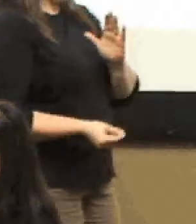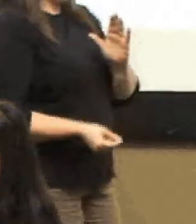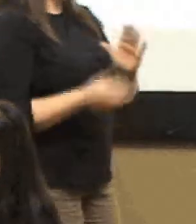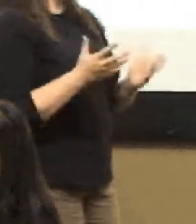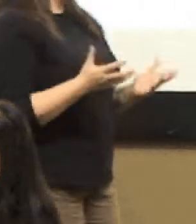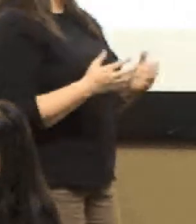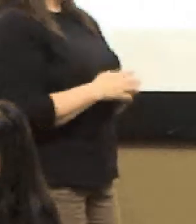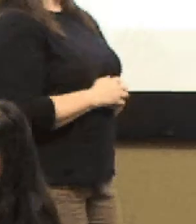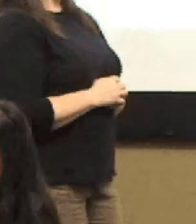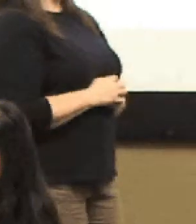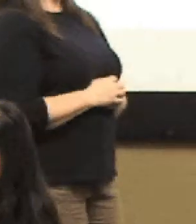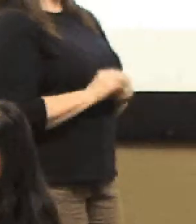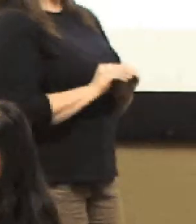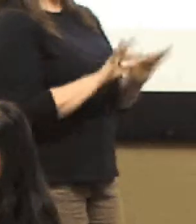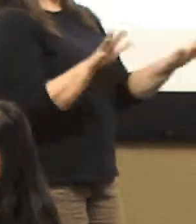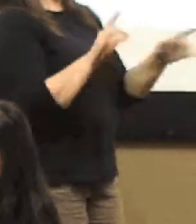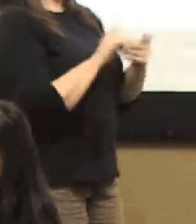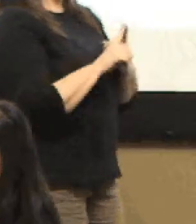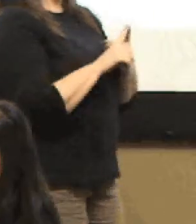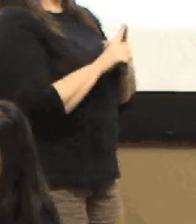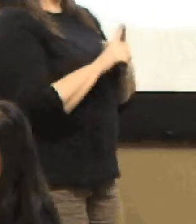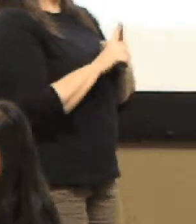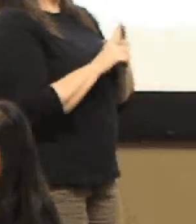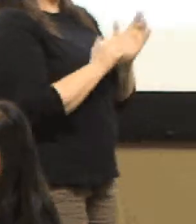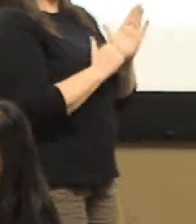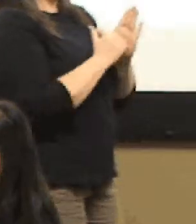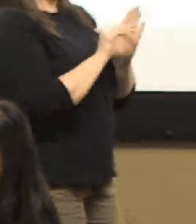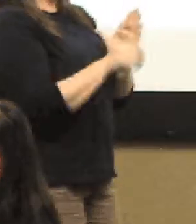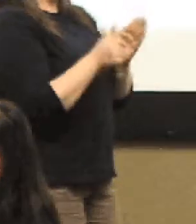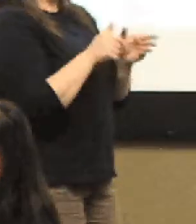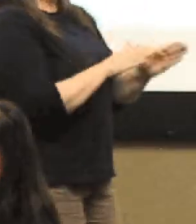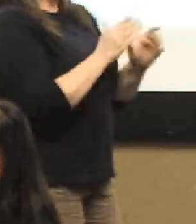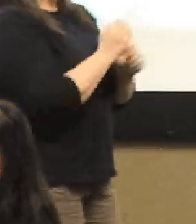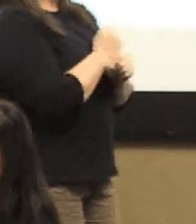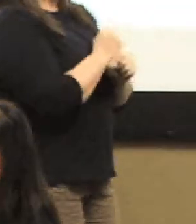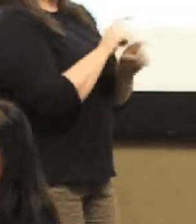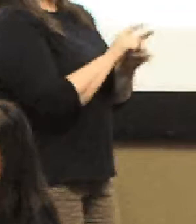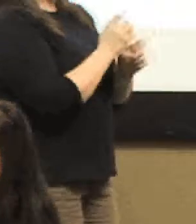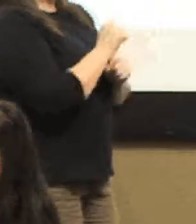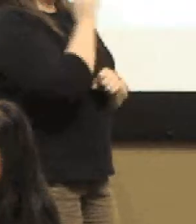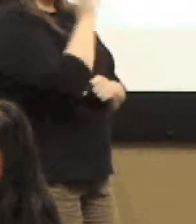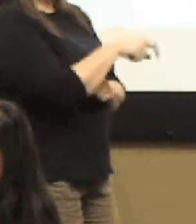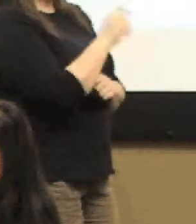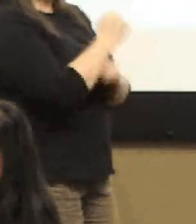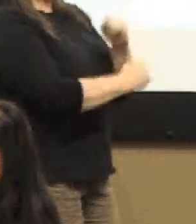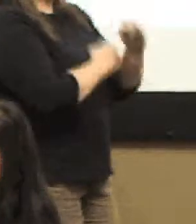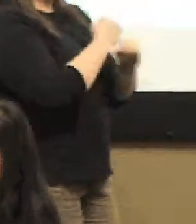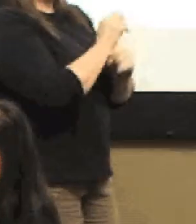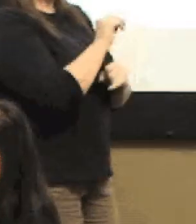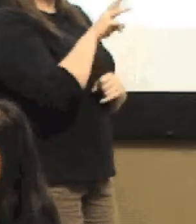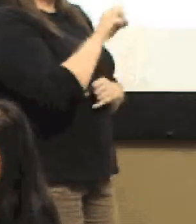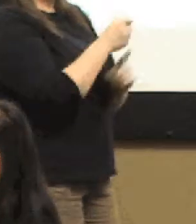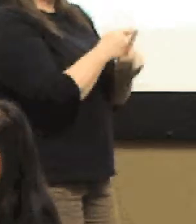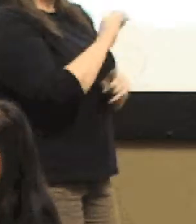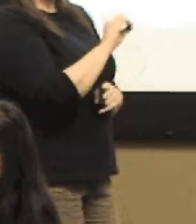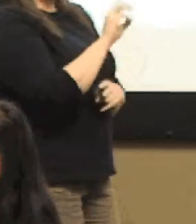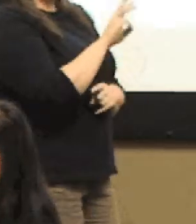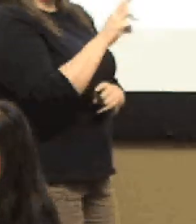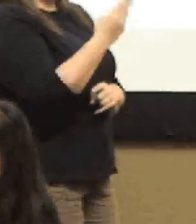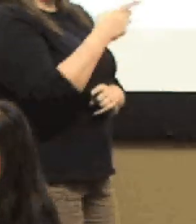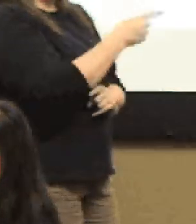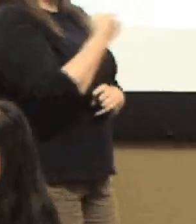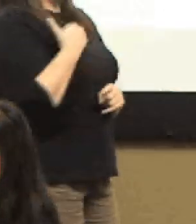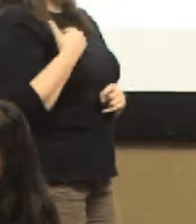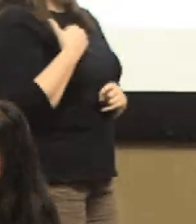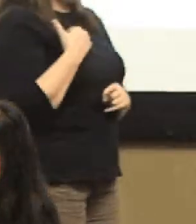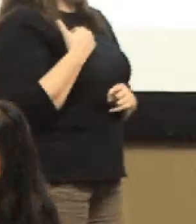Or it dispersed to these 1,000 other ways. And you could also get, you don't need your international news from the Omaha World Herald. You have,